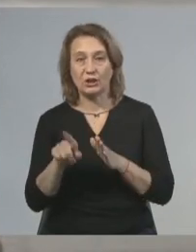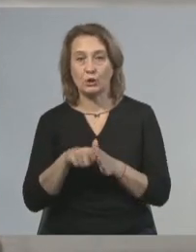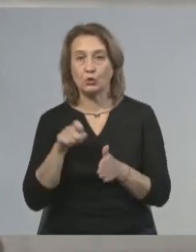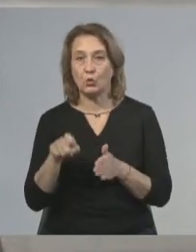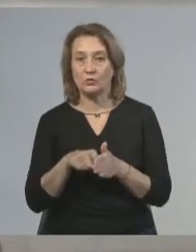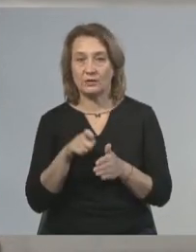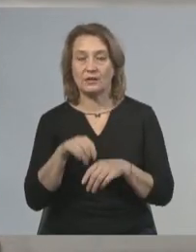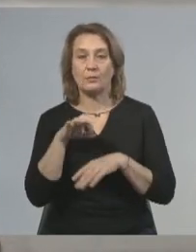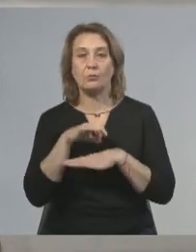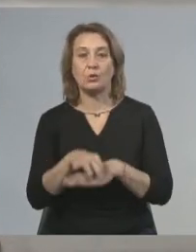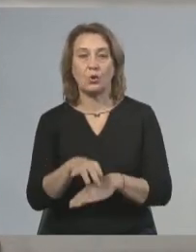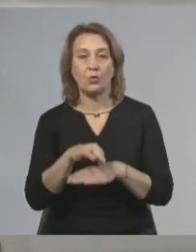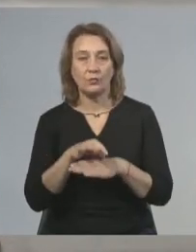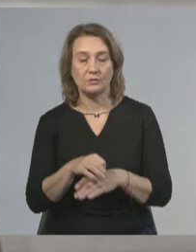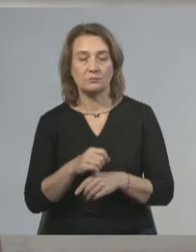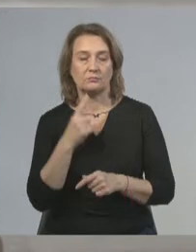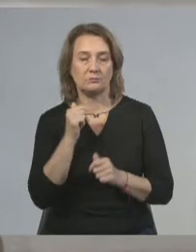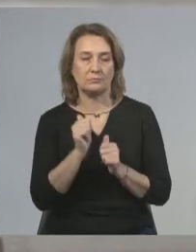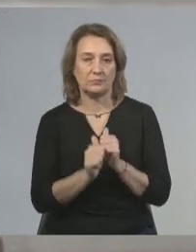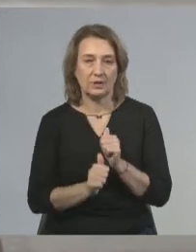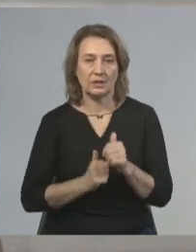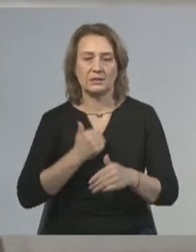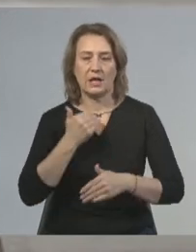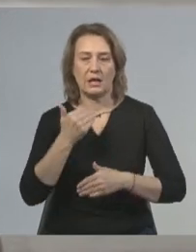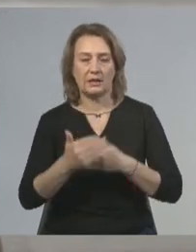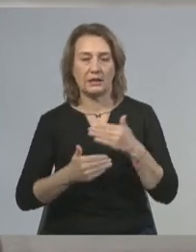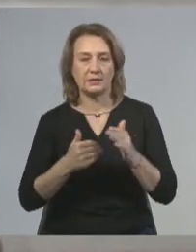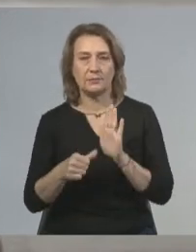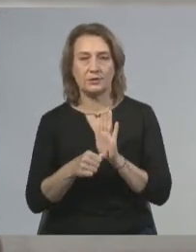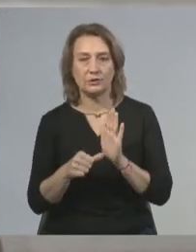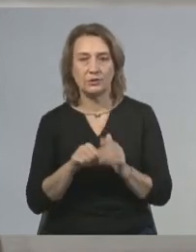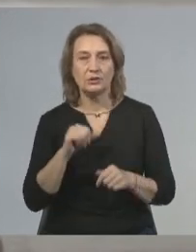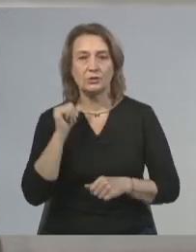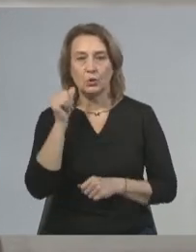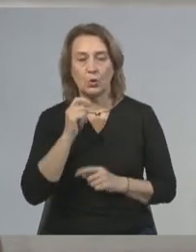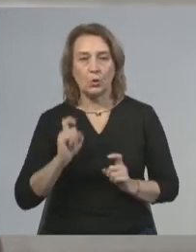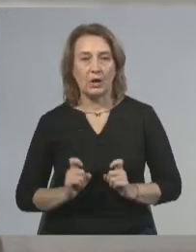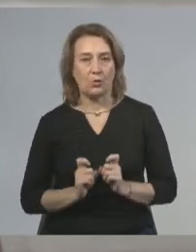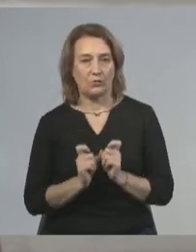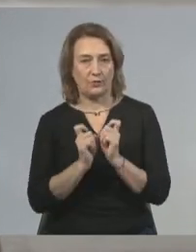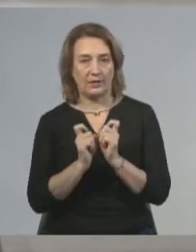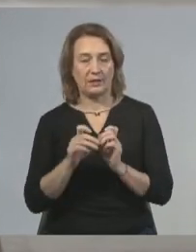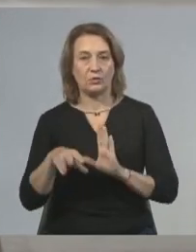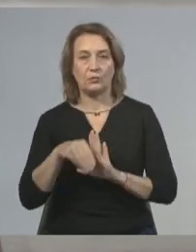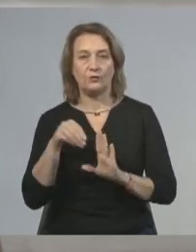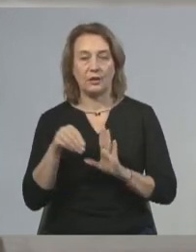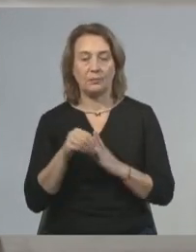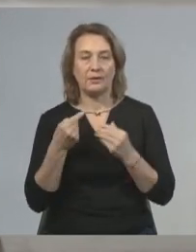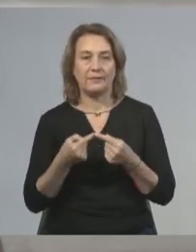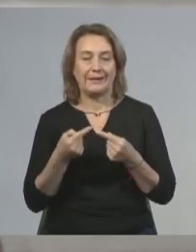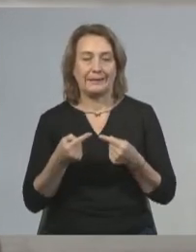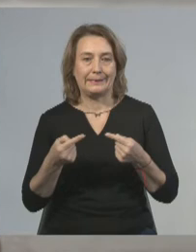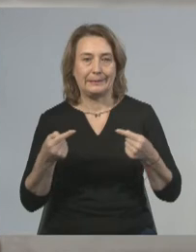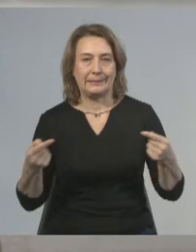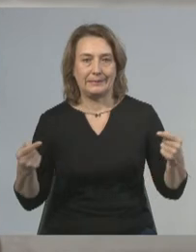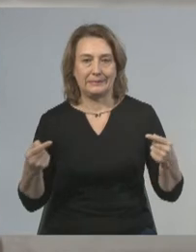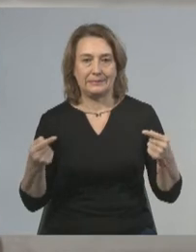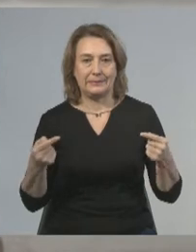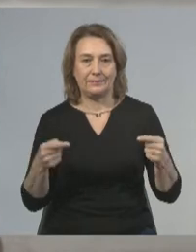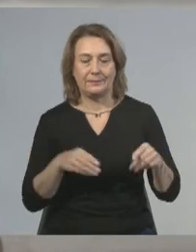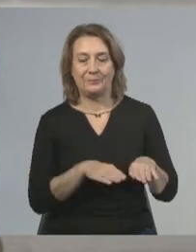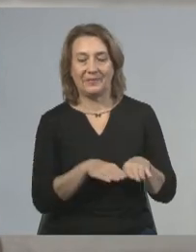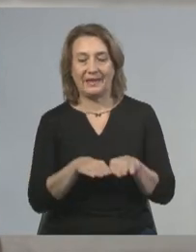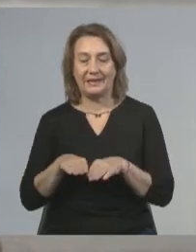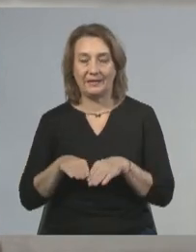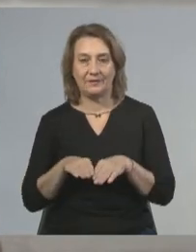in donetsk and luhansk obelisk for the six years of the conflict uh